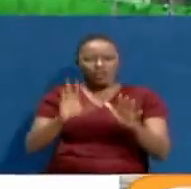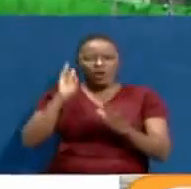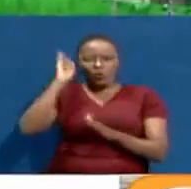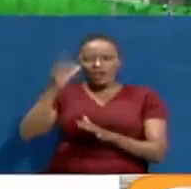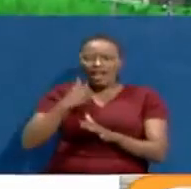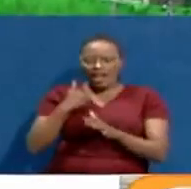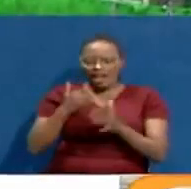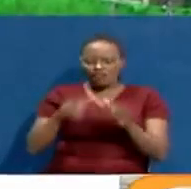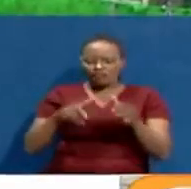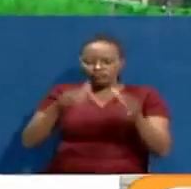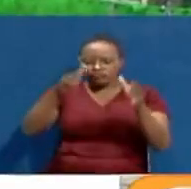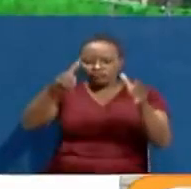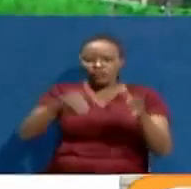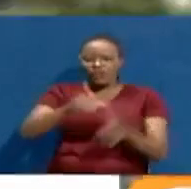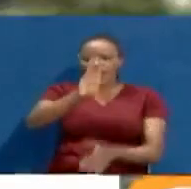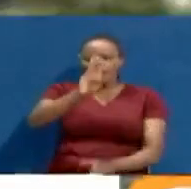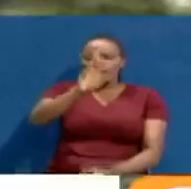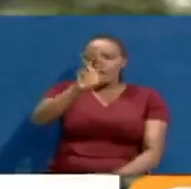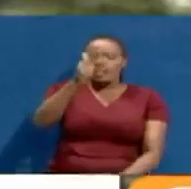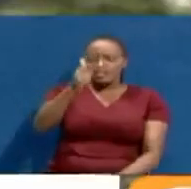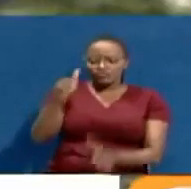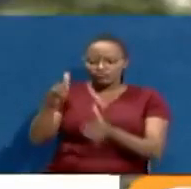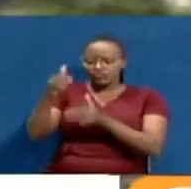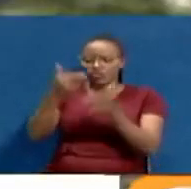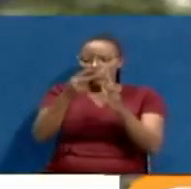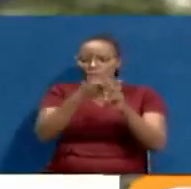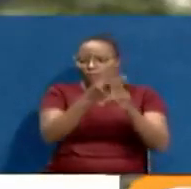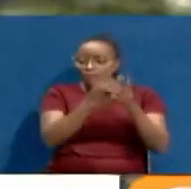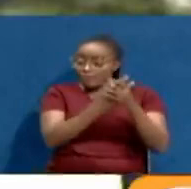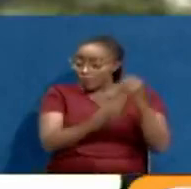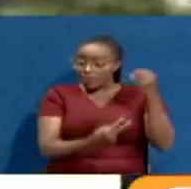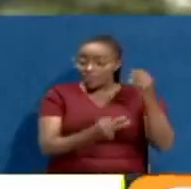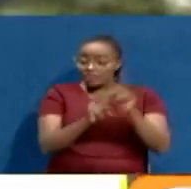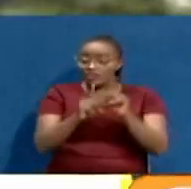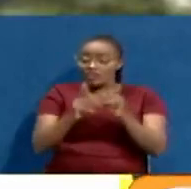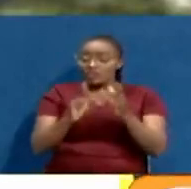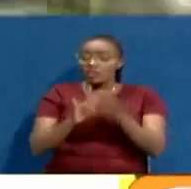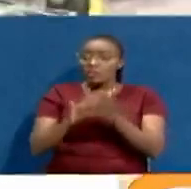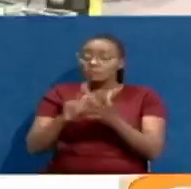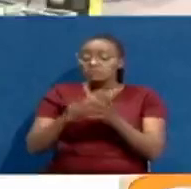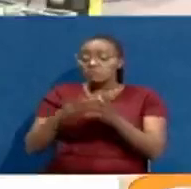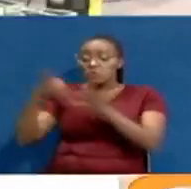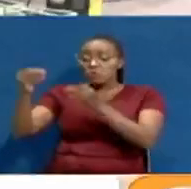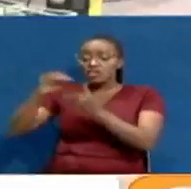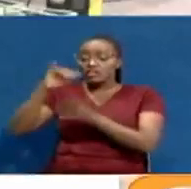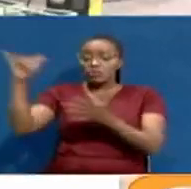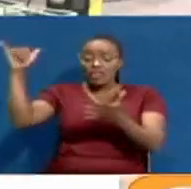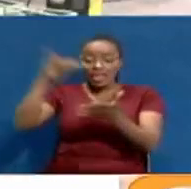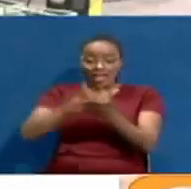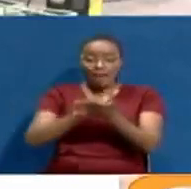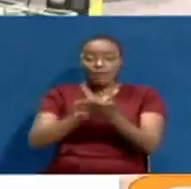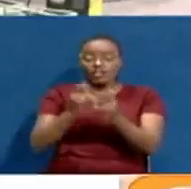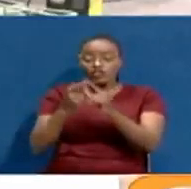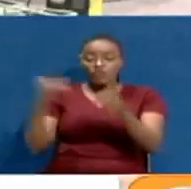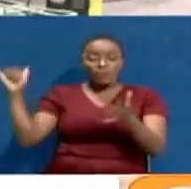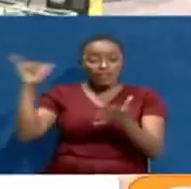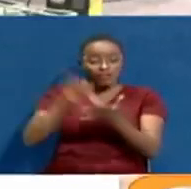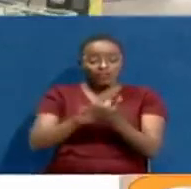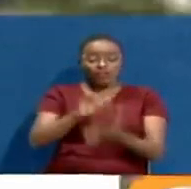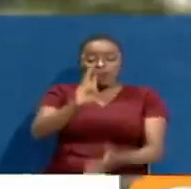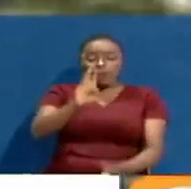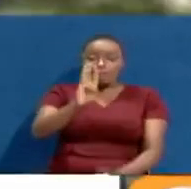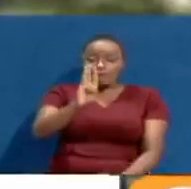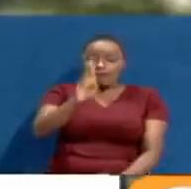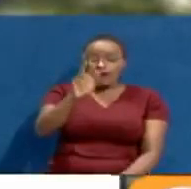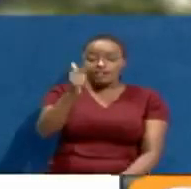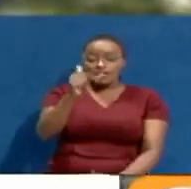put actually a BRT line on both lines, going to the airport and coming from the airport. There is a BRT